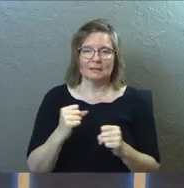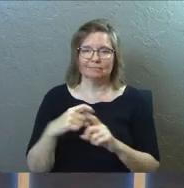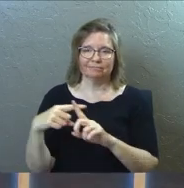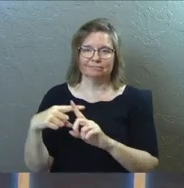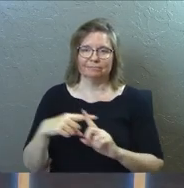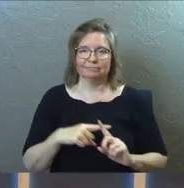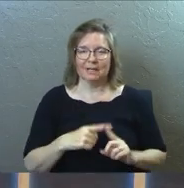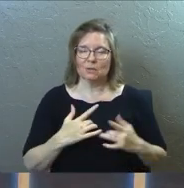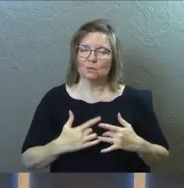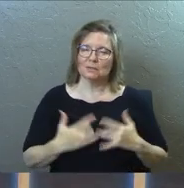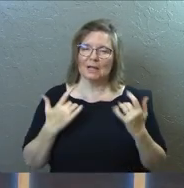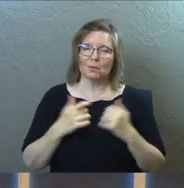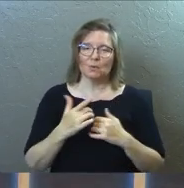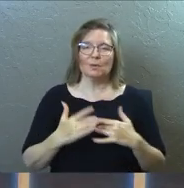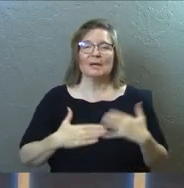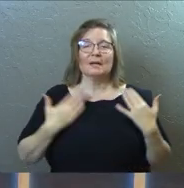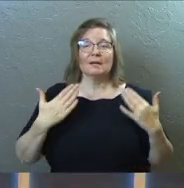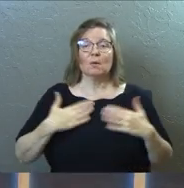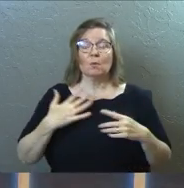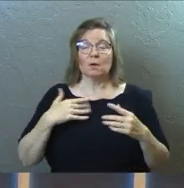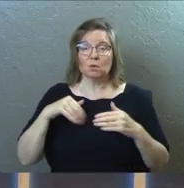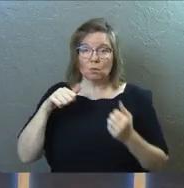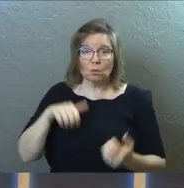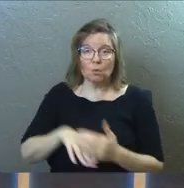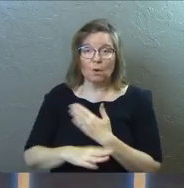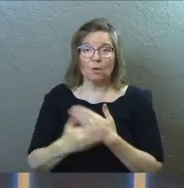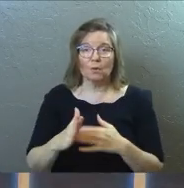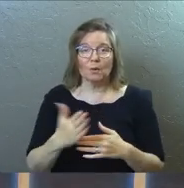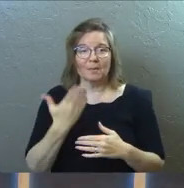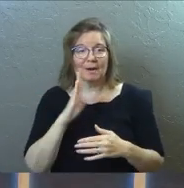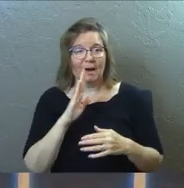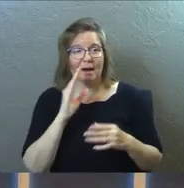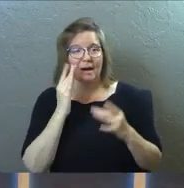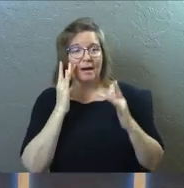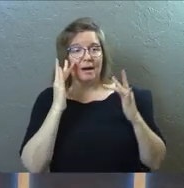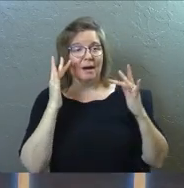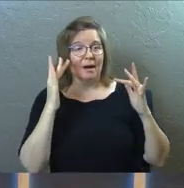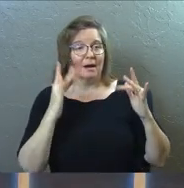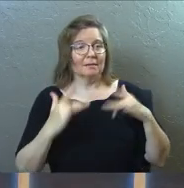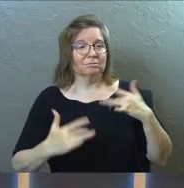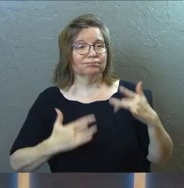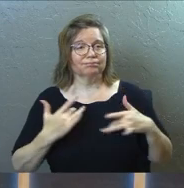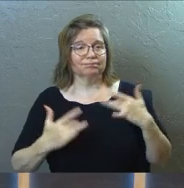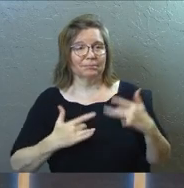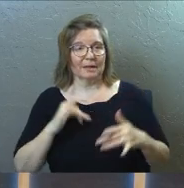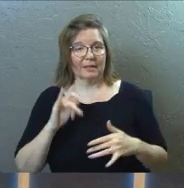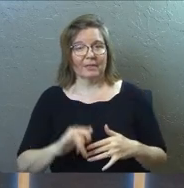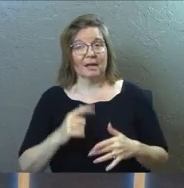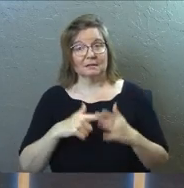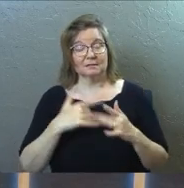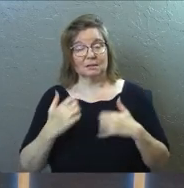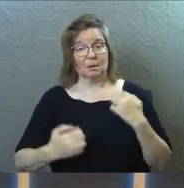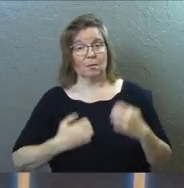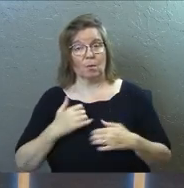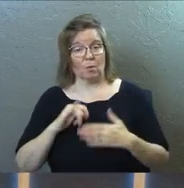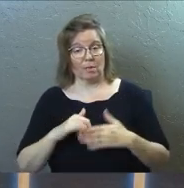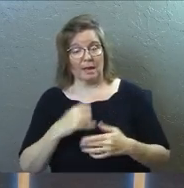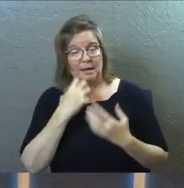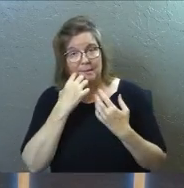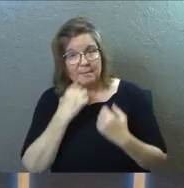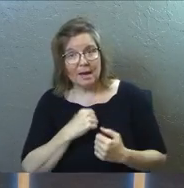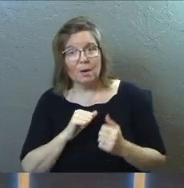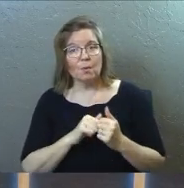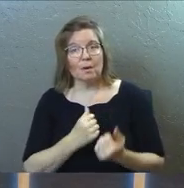take delight in you with gladness. When you walk in the room, God's eyes light up. Like, that's emotion, that's